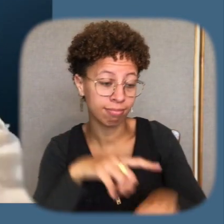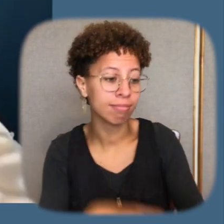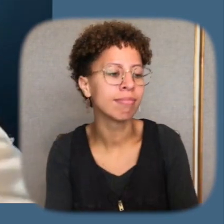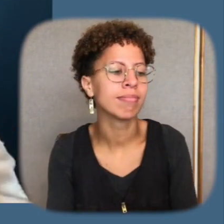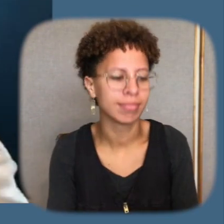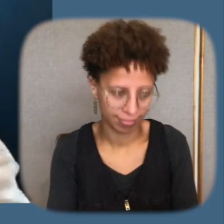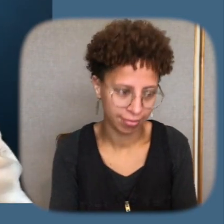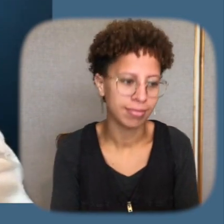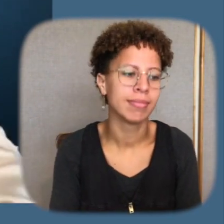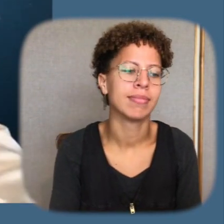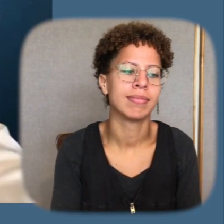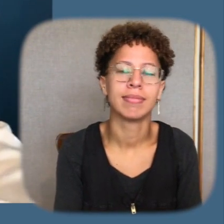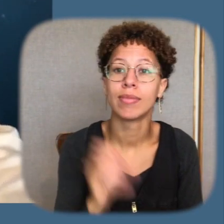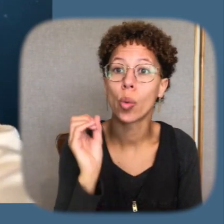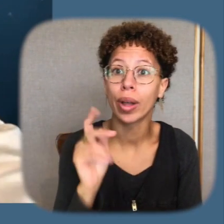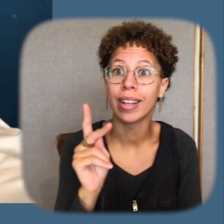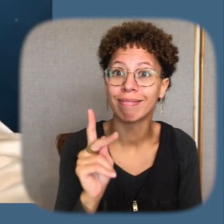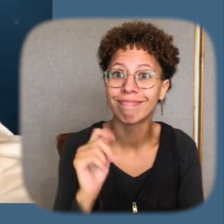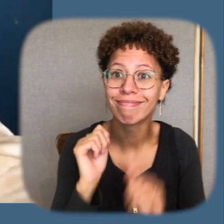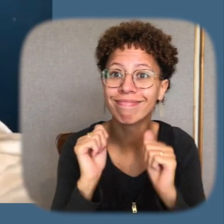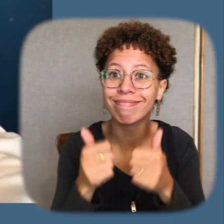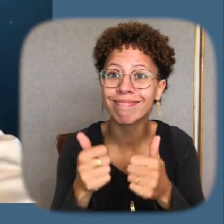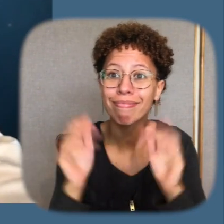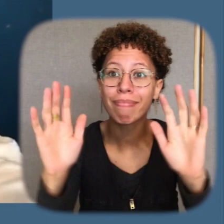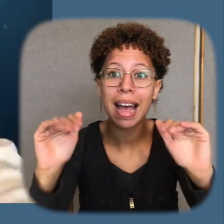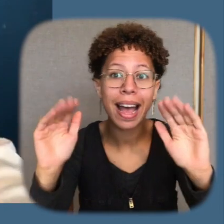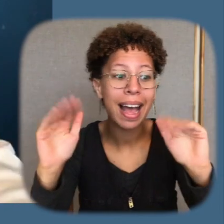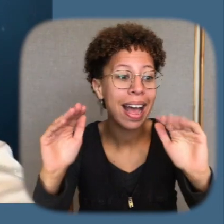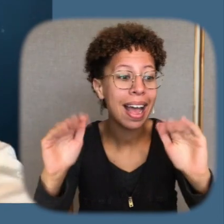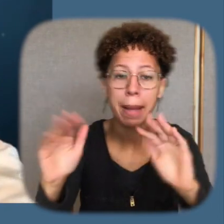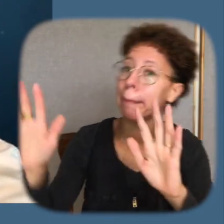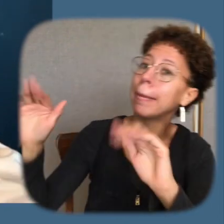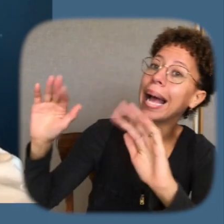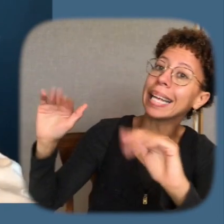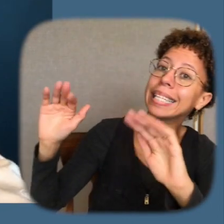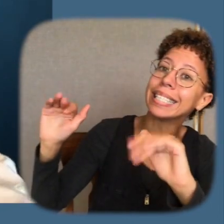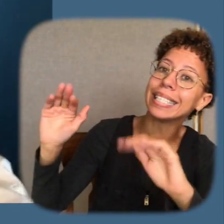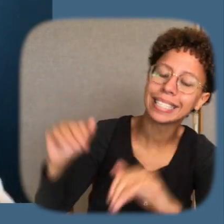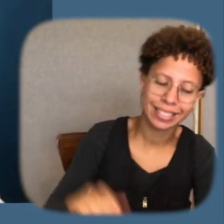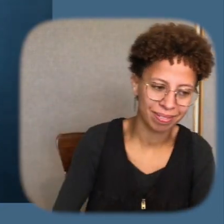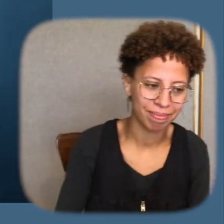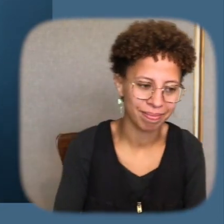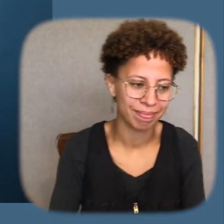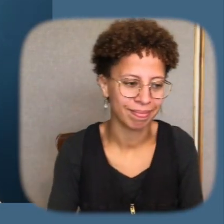Okay. Time to say bye. Bye.